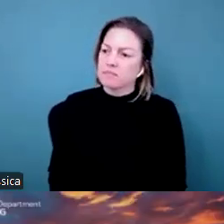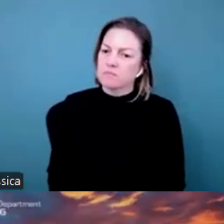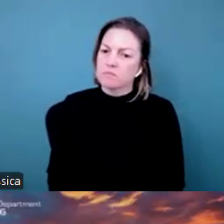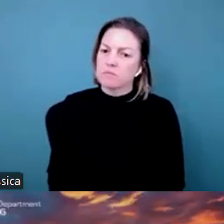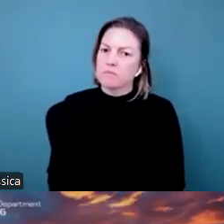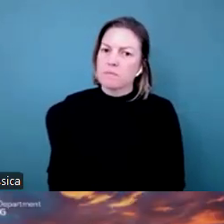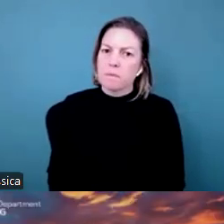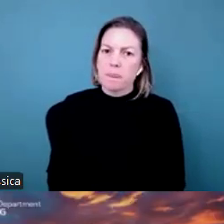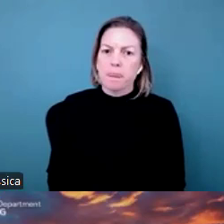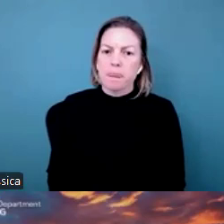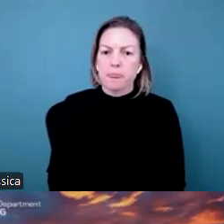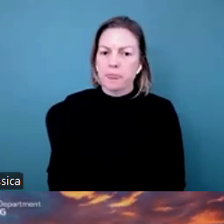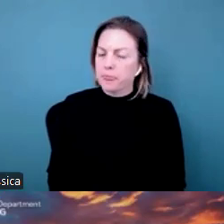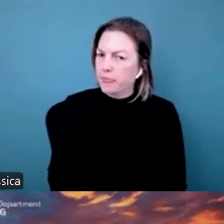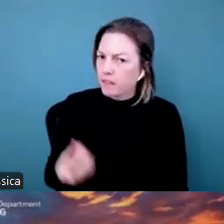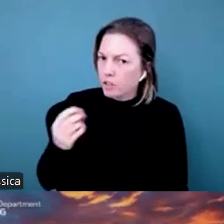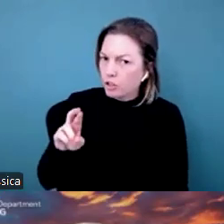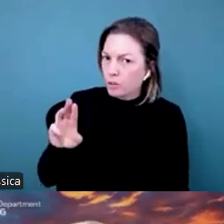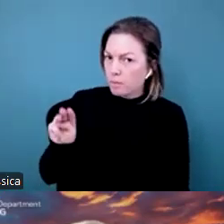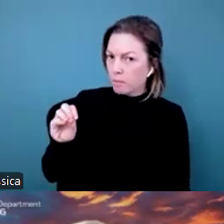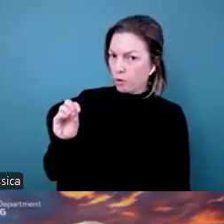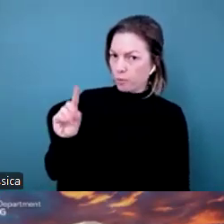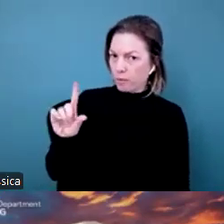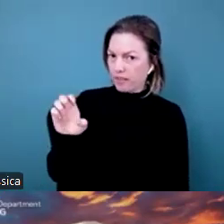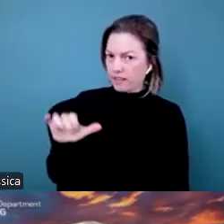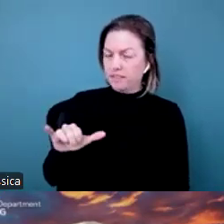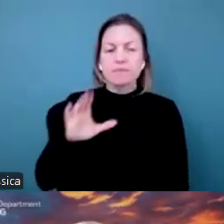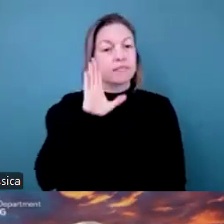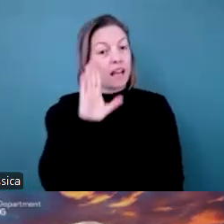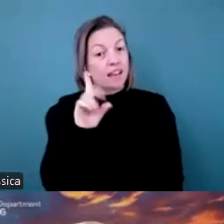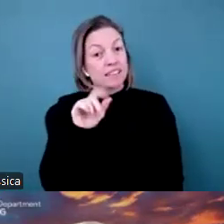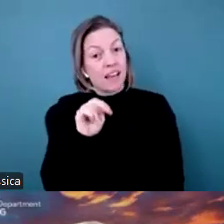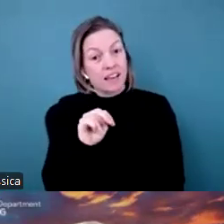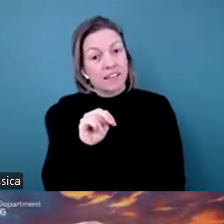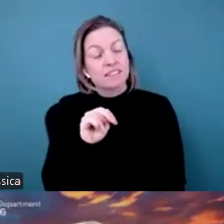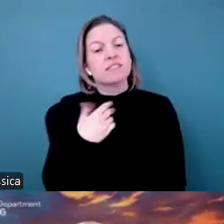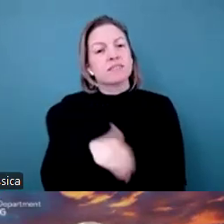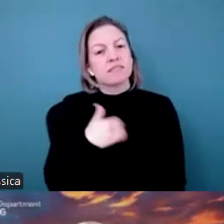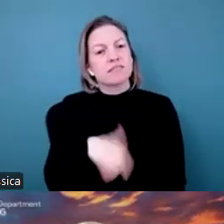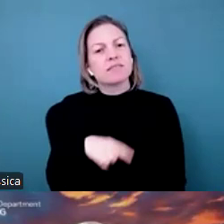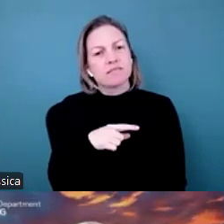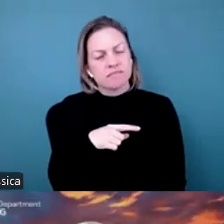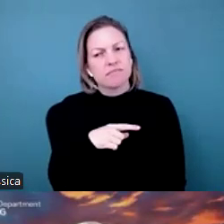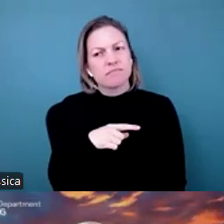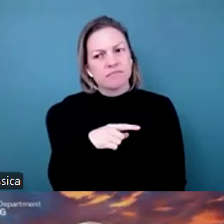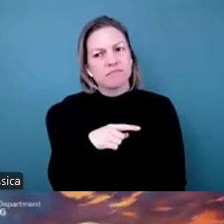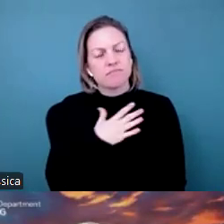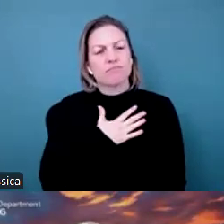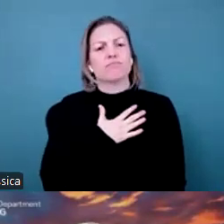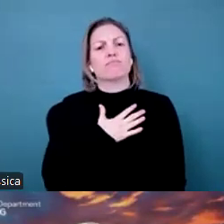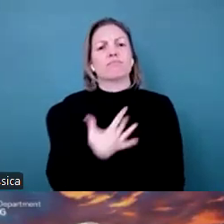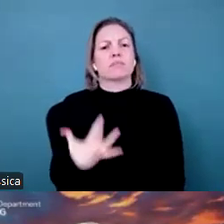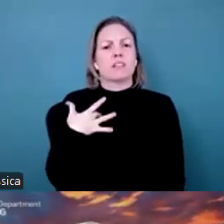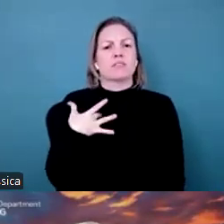Mobley. Dr. Mobley? Yeah, hi, Dan. Really, really a very touching story,